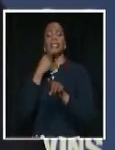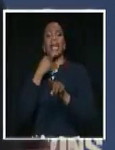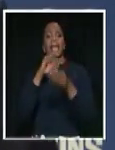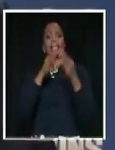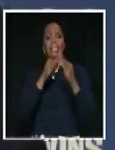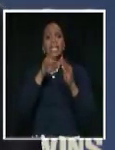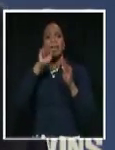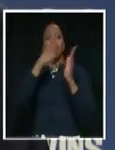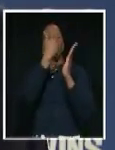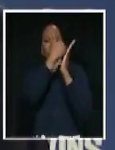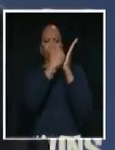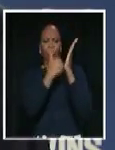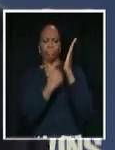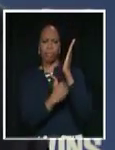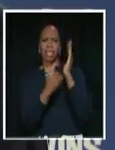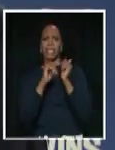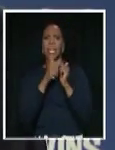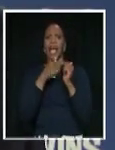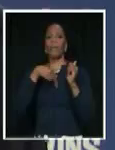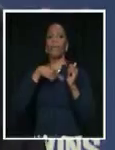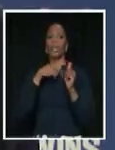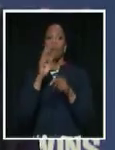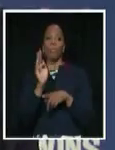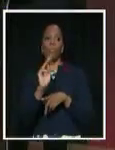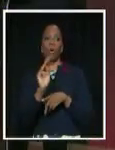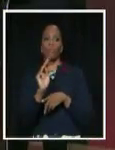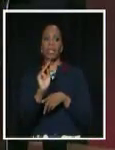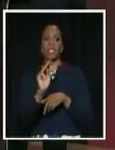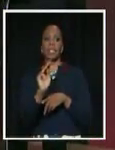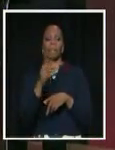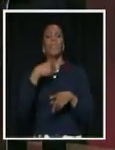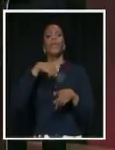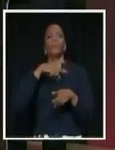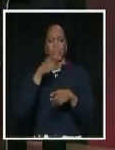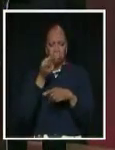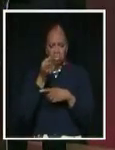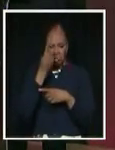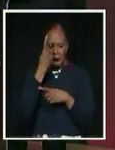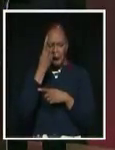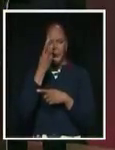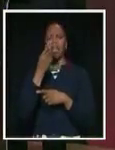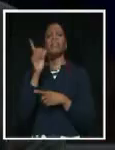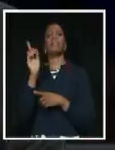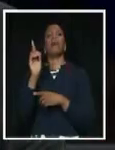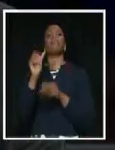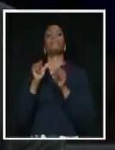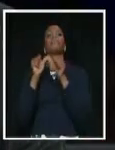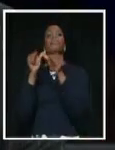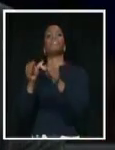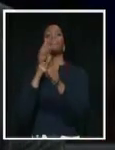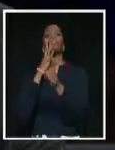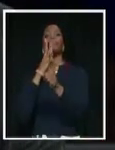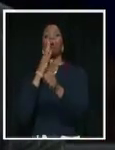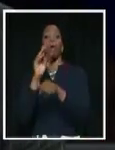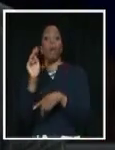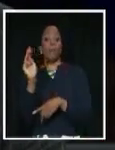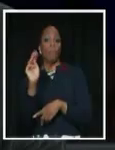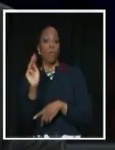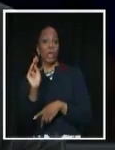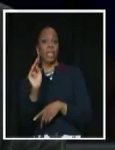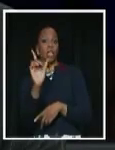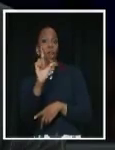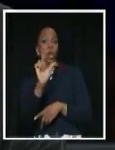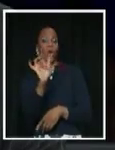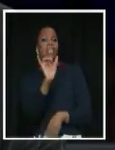needs. It's part of how we got our police force, I think we got it. that we needed to fight crime. We got it, sir. And the history is we get it passed in Albany. Mr. Lhota,